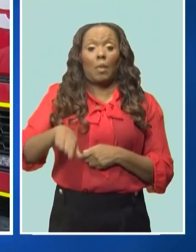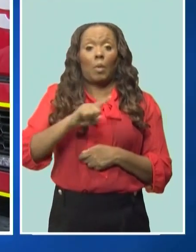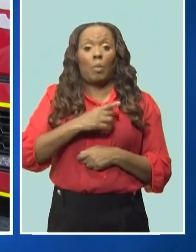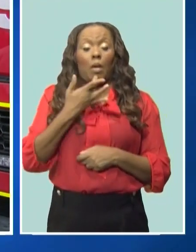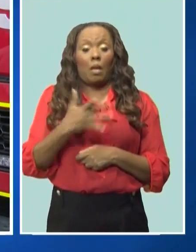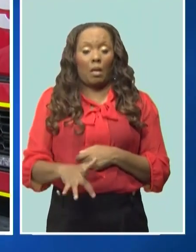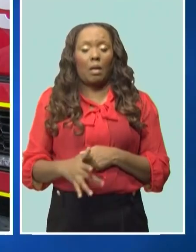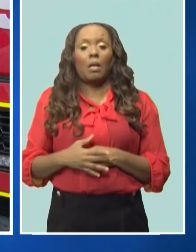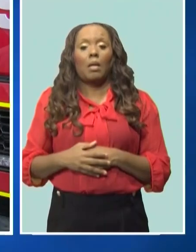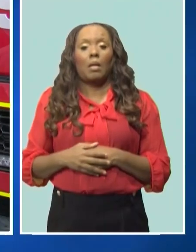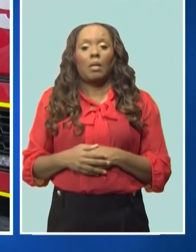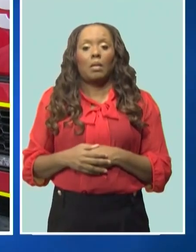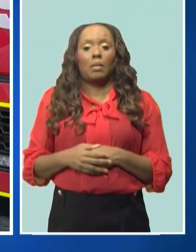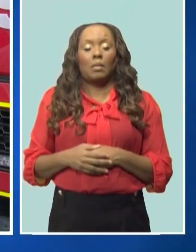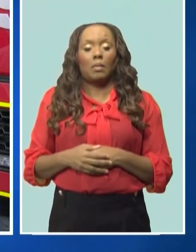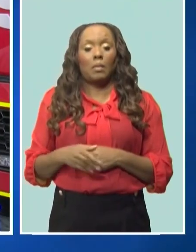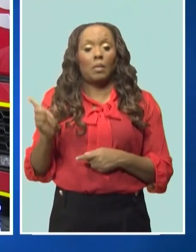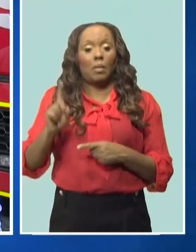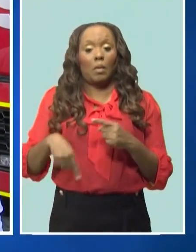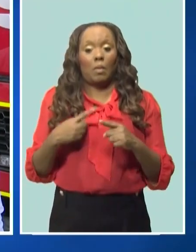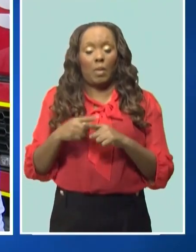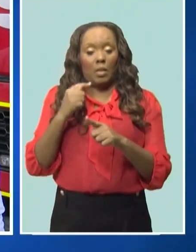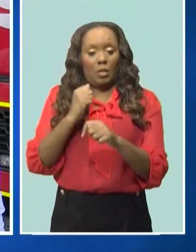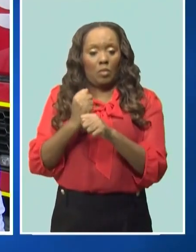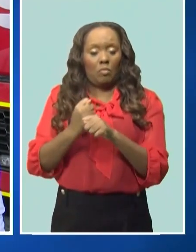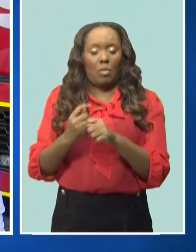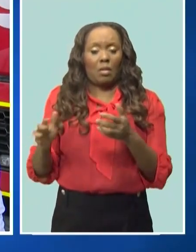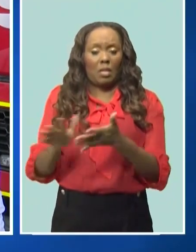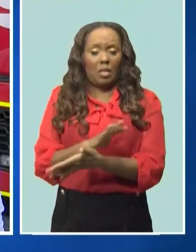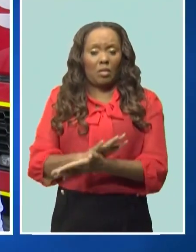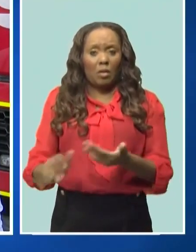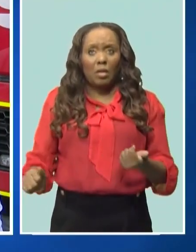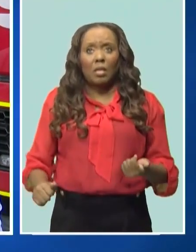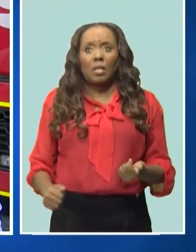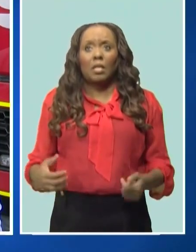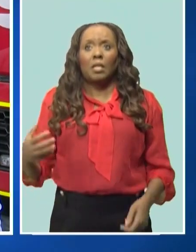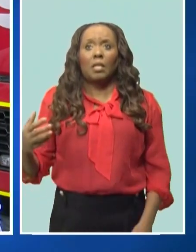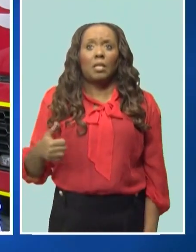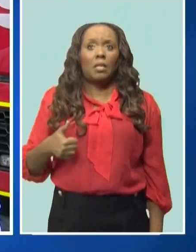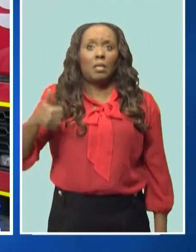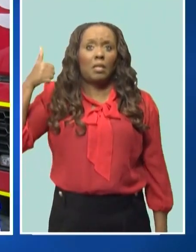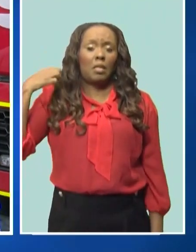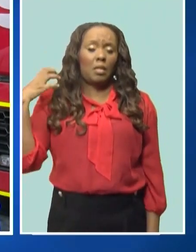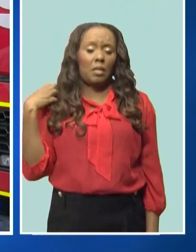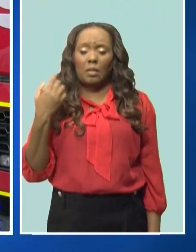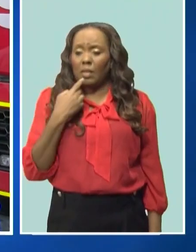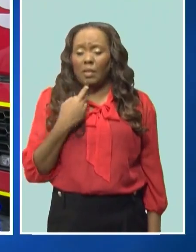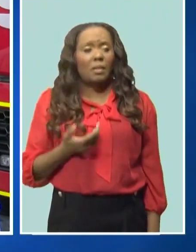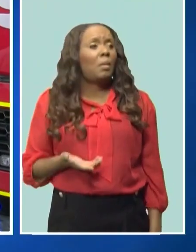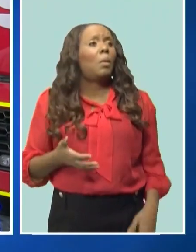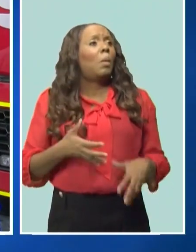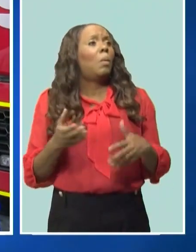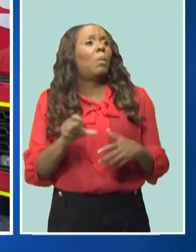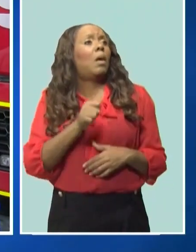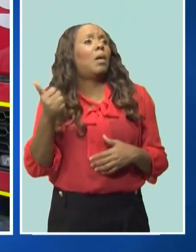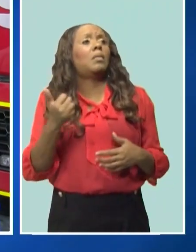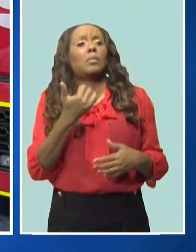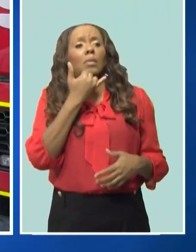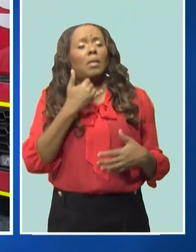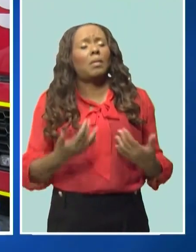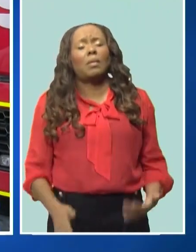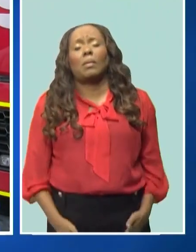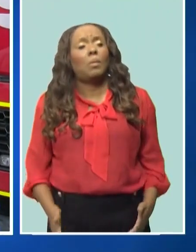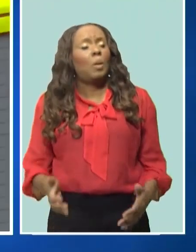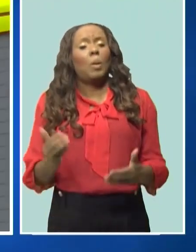tender the other day, the chief said to me, I don't know what else could go wrong. Right? He said, I don't know what else could go wrong.